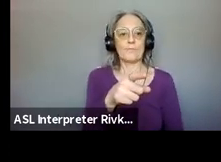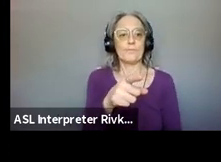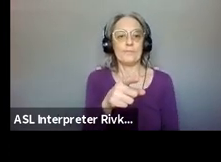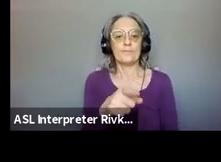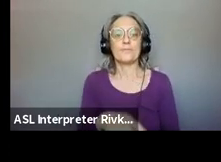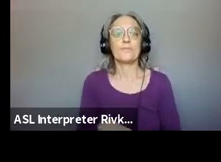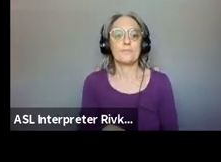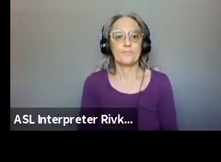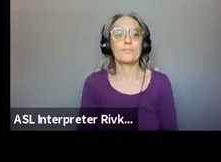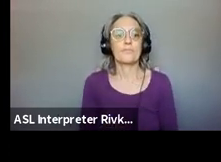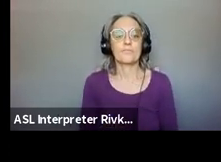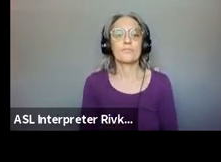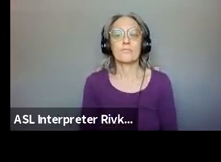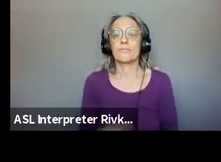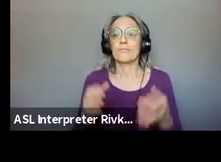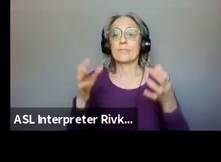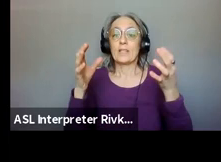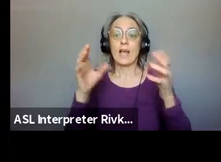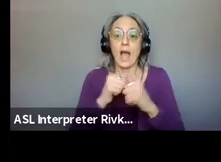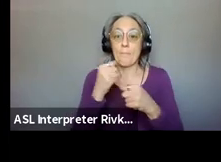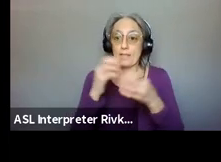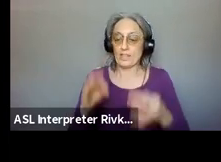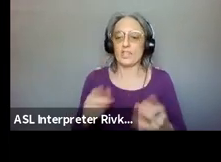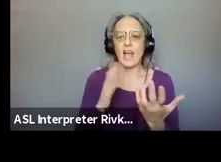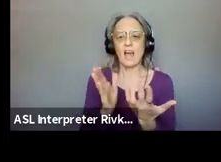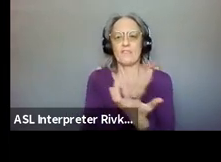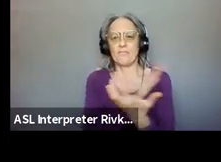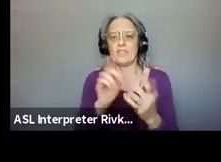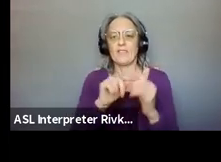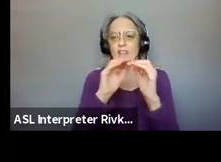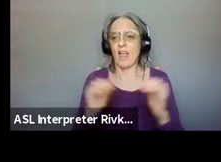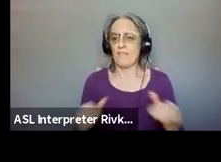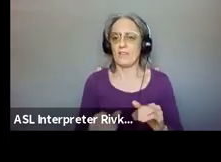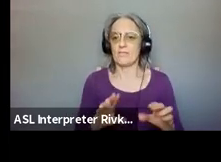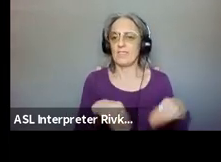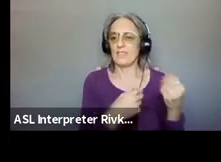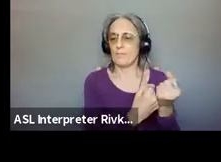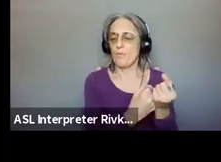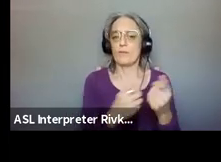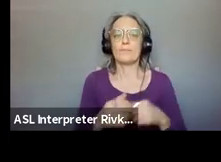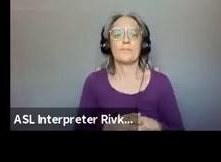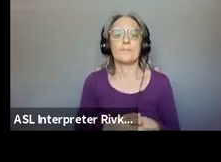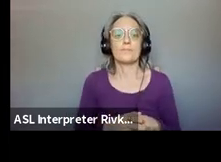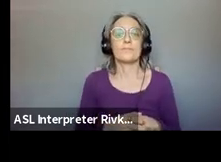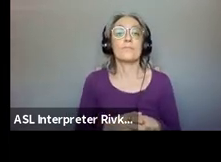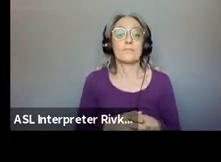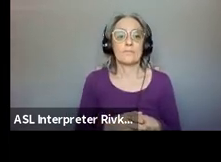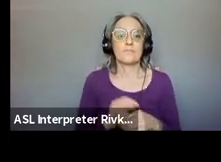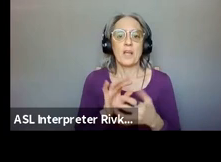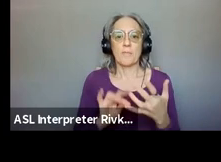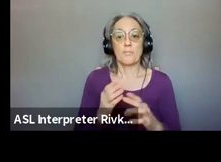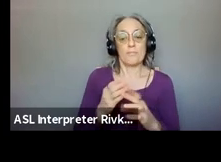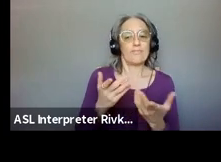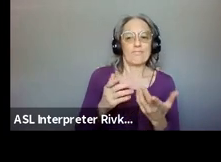the continuum of support for decision making, there are lots of different options that come prior to guardianship. So one that is really easy